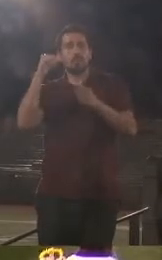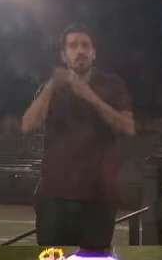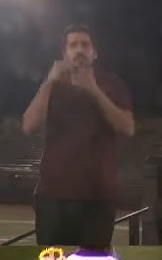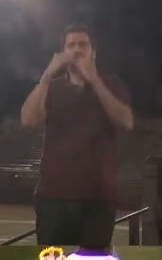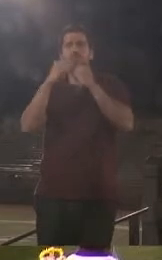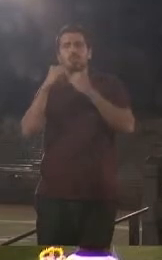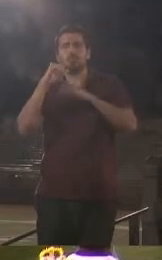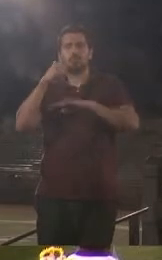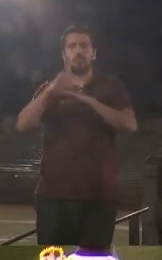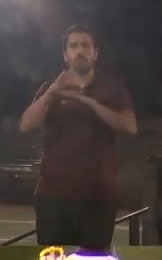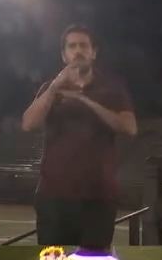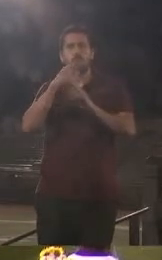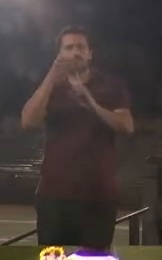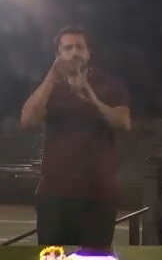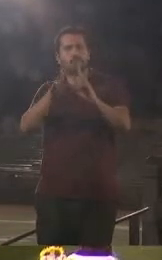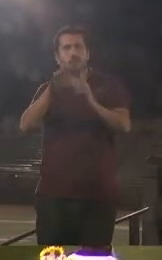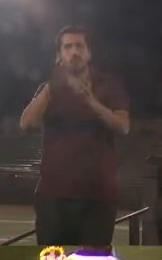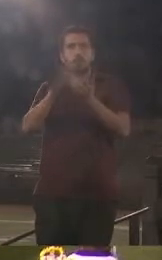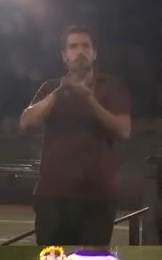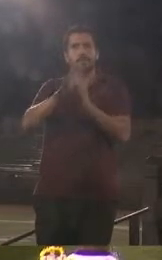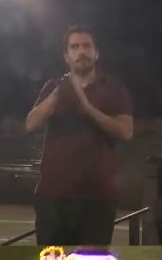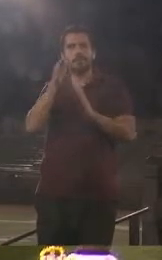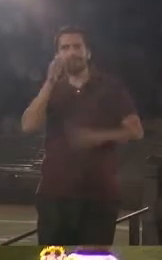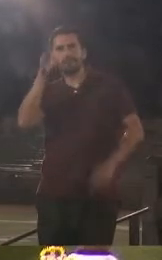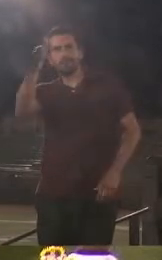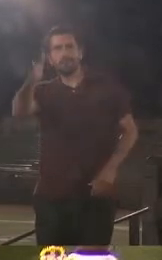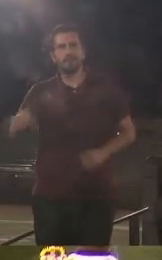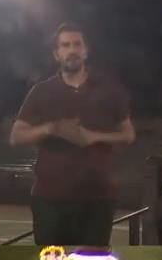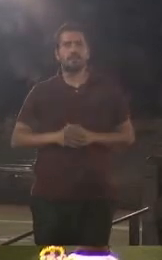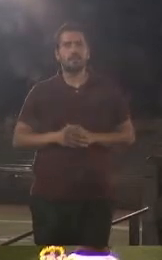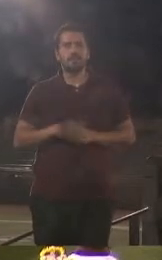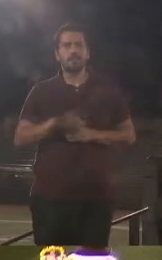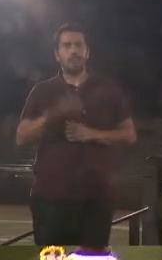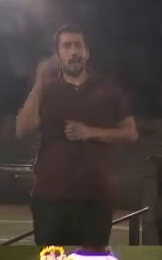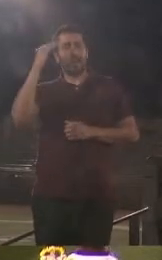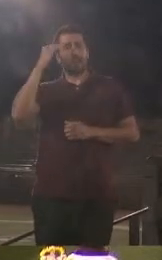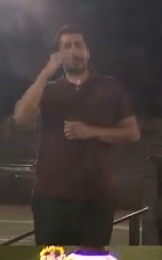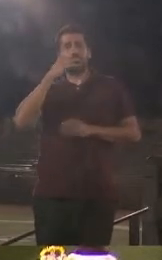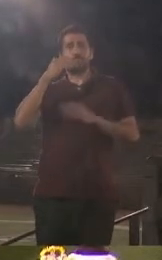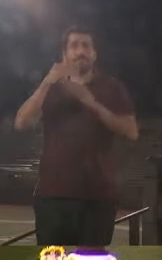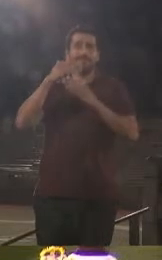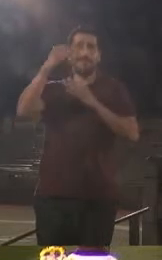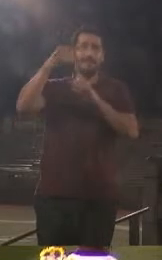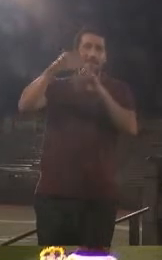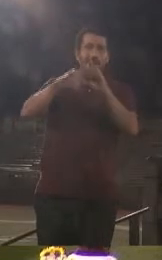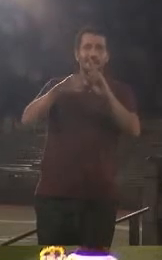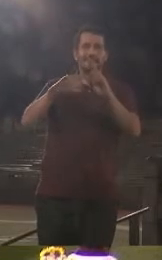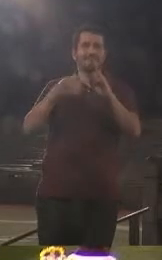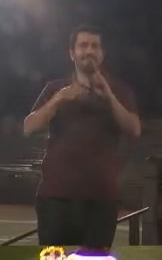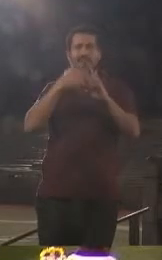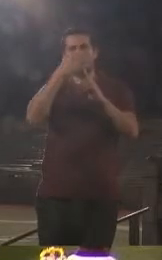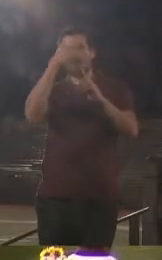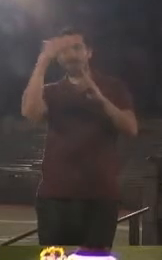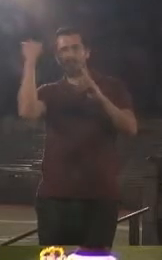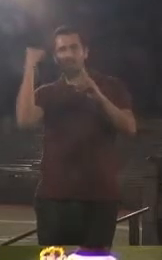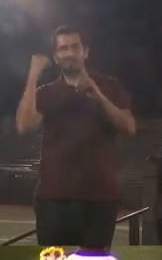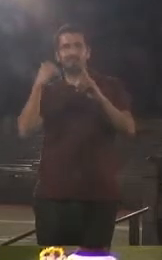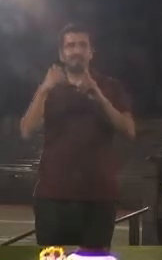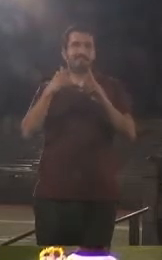we are and who we want to become. And I know by next month, I'll probably forget Pythagorean